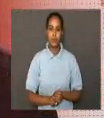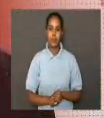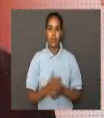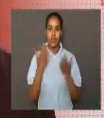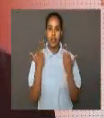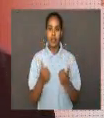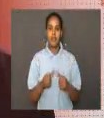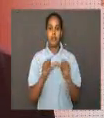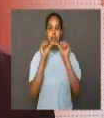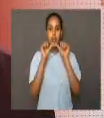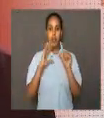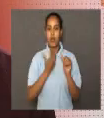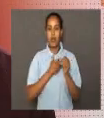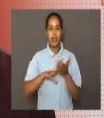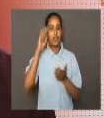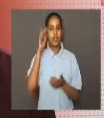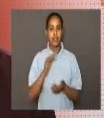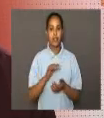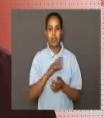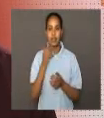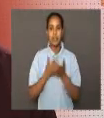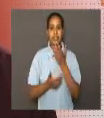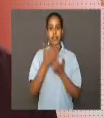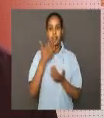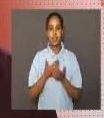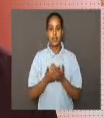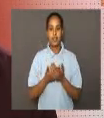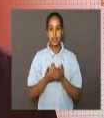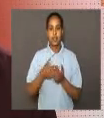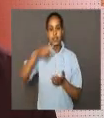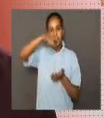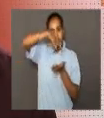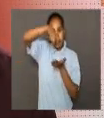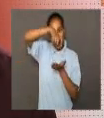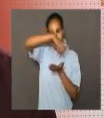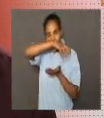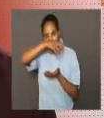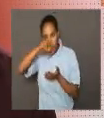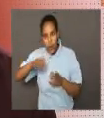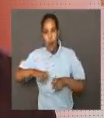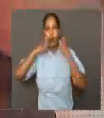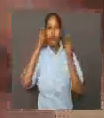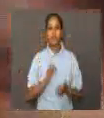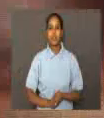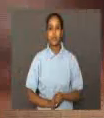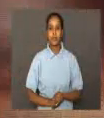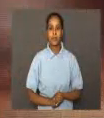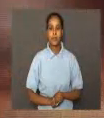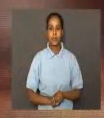Let us move on with our lesson and discuss suspension and colloids.